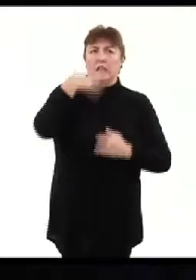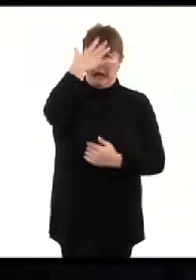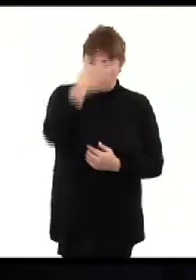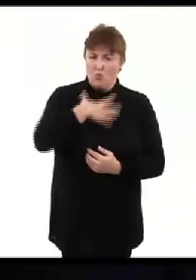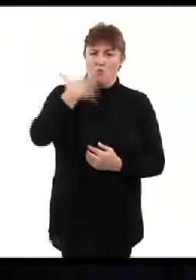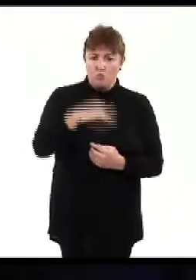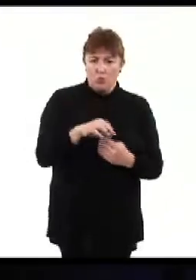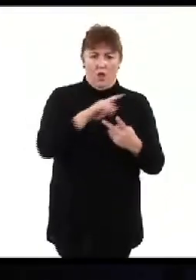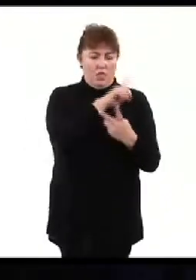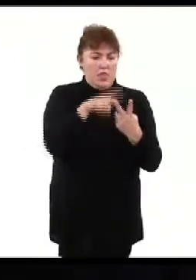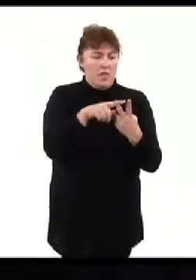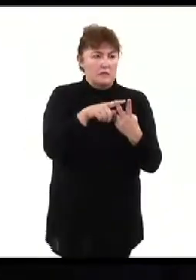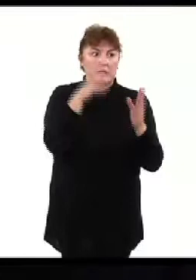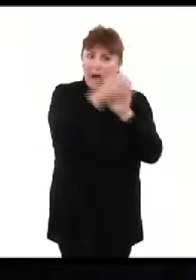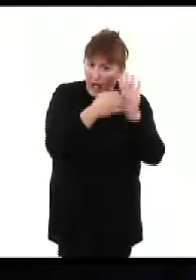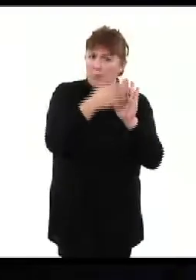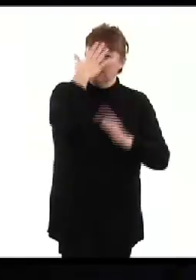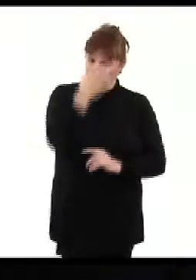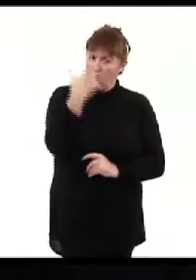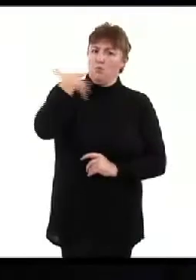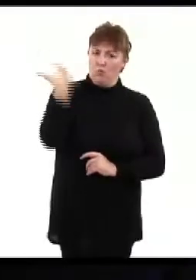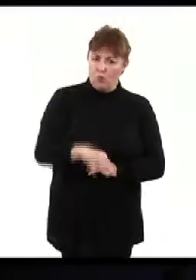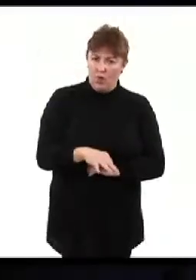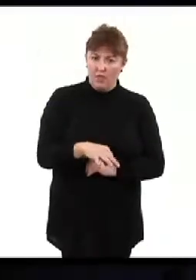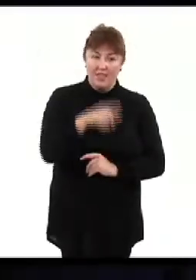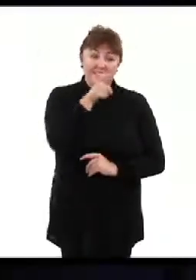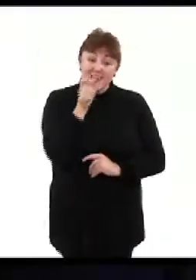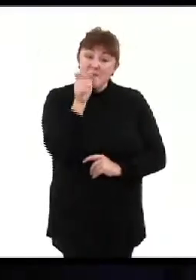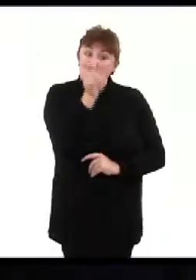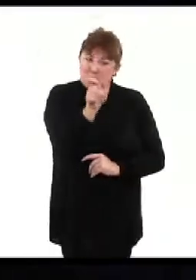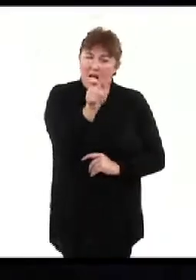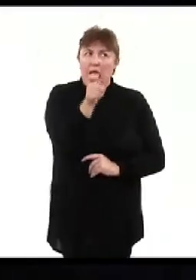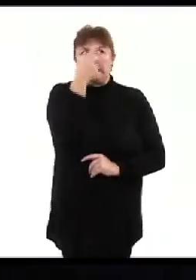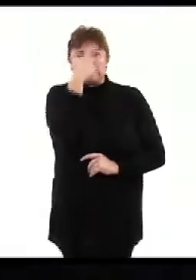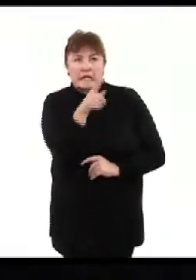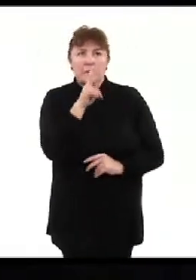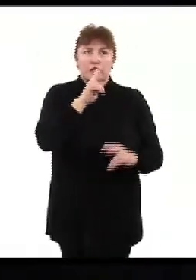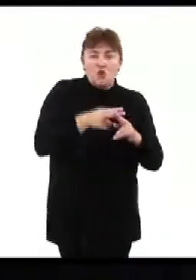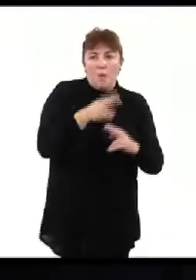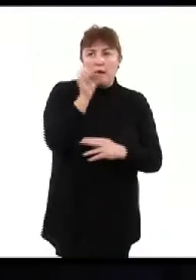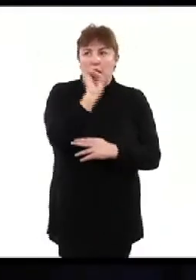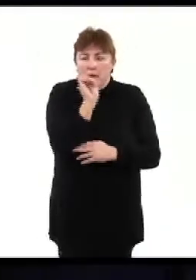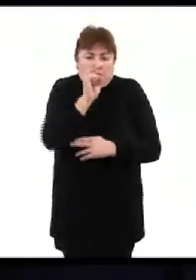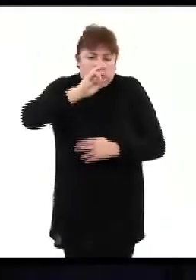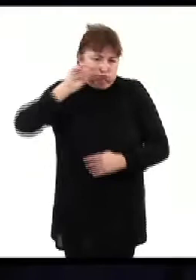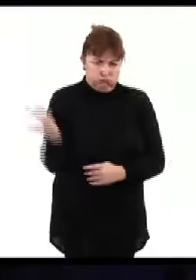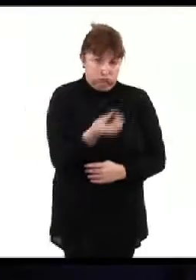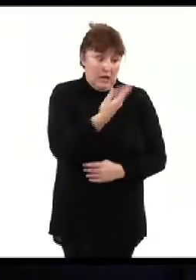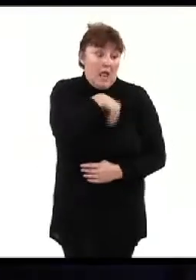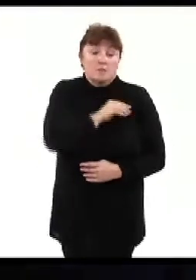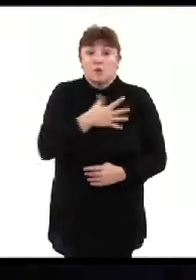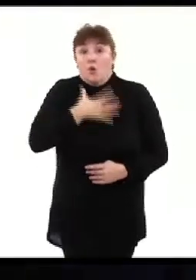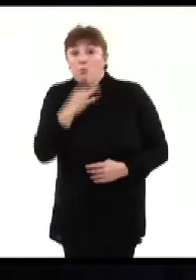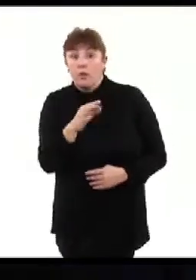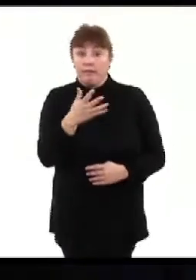to produce is a noun or a verb. In Spanish, you may know whether that noun is feminine or